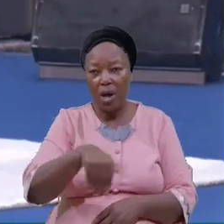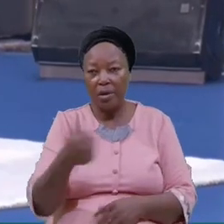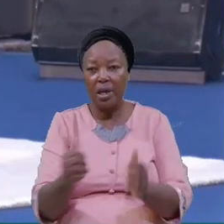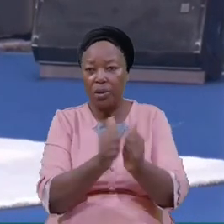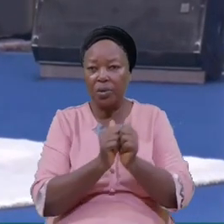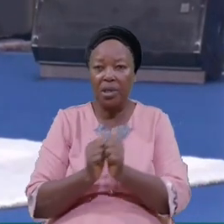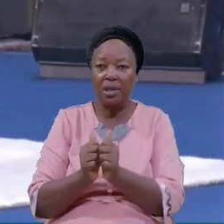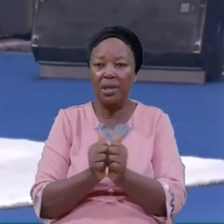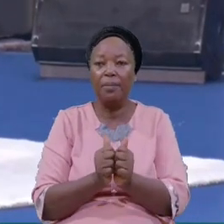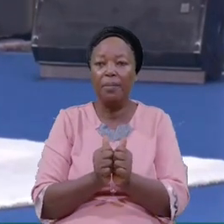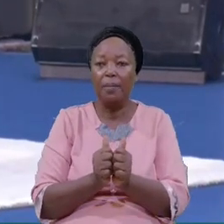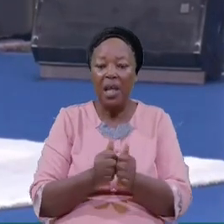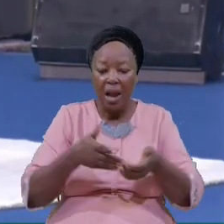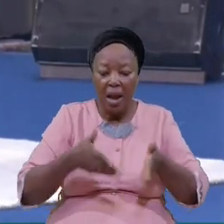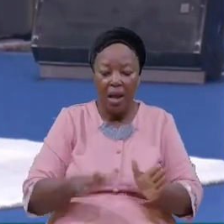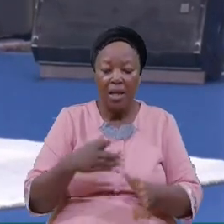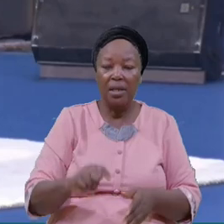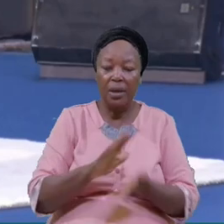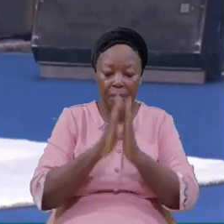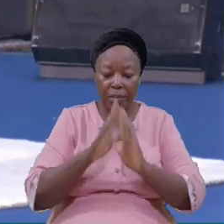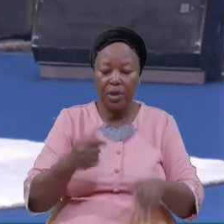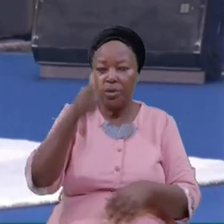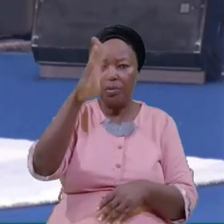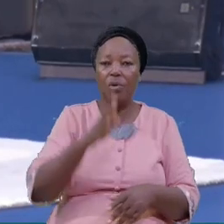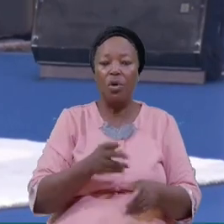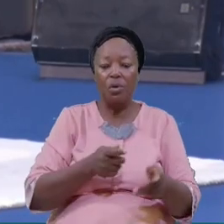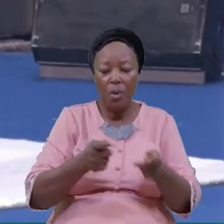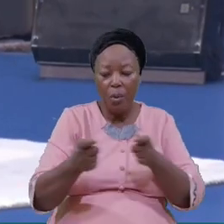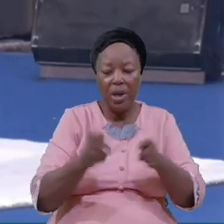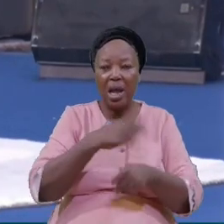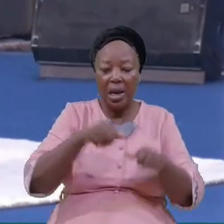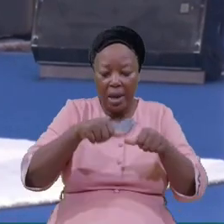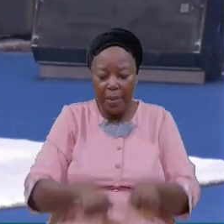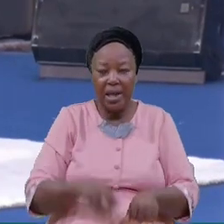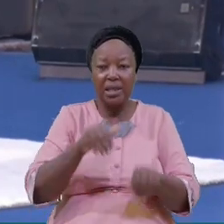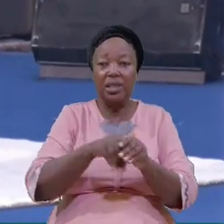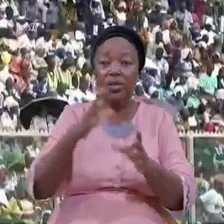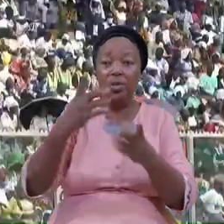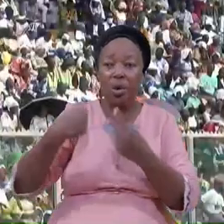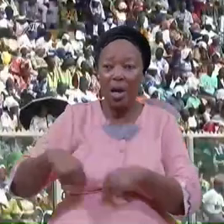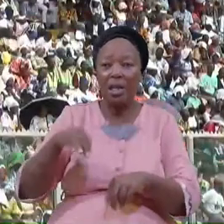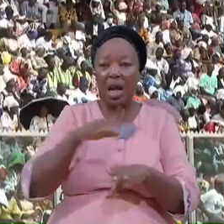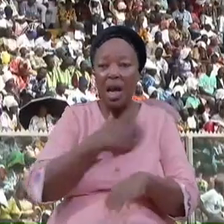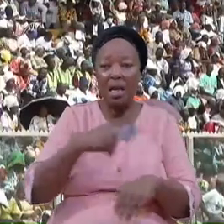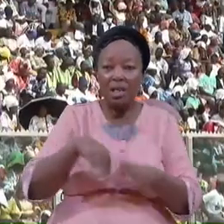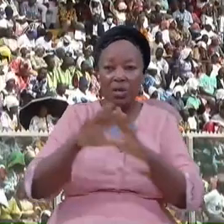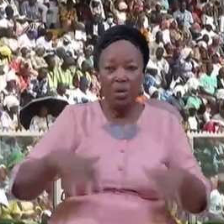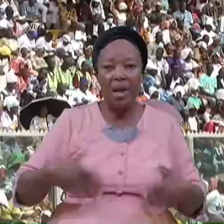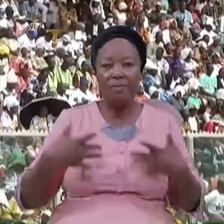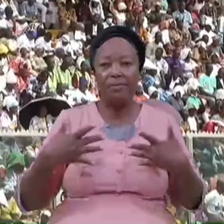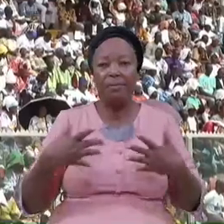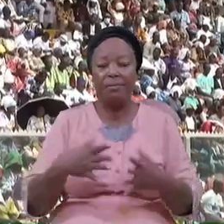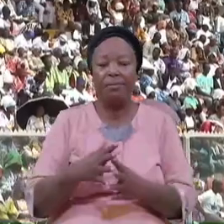the peace of God reign and abide in your heart. Et que la paix de Dieu demeure et reste dans ta vie et dans ton cœur.